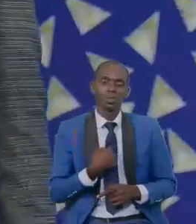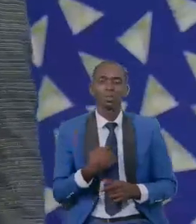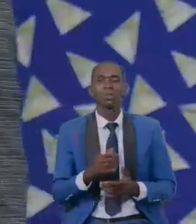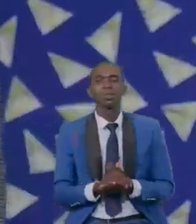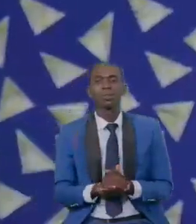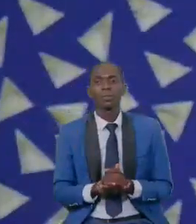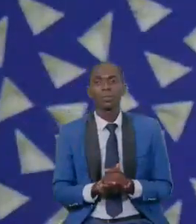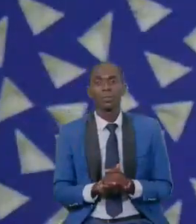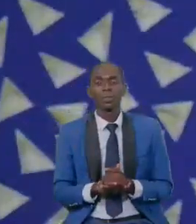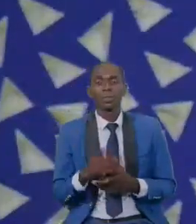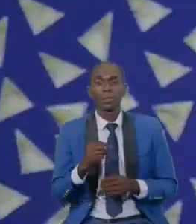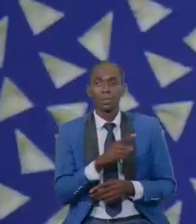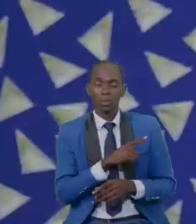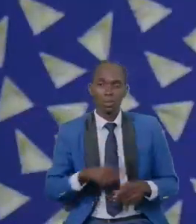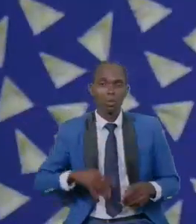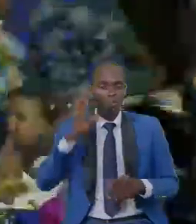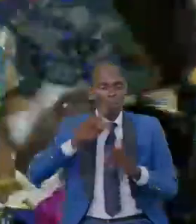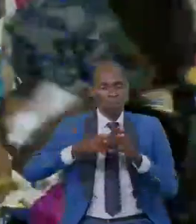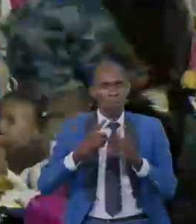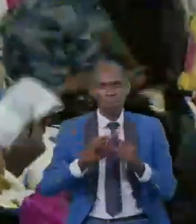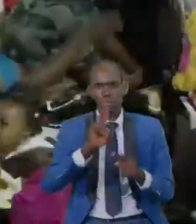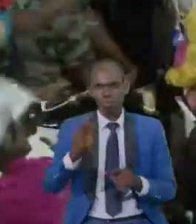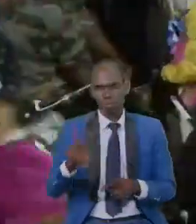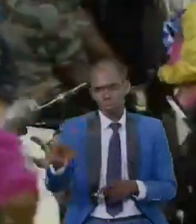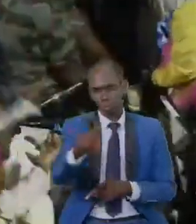The Lord will begin to use you.